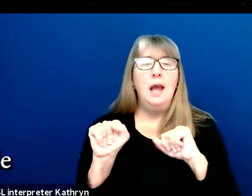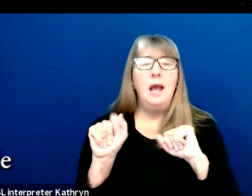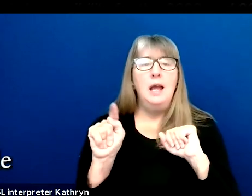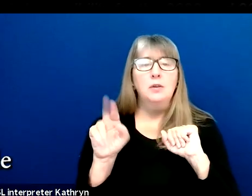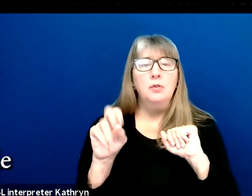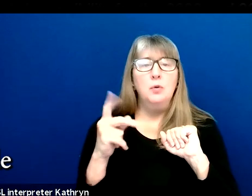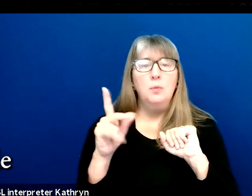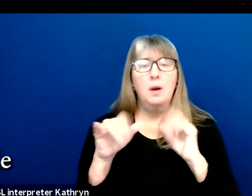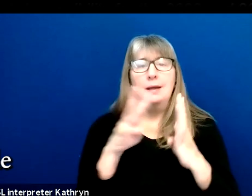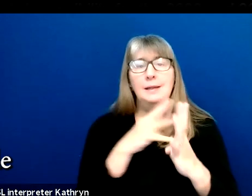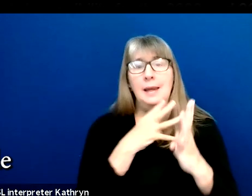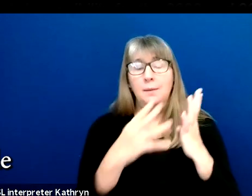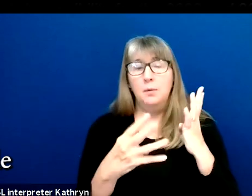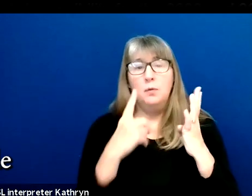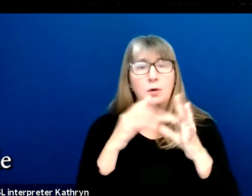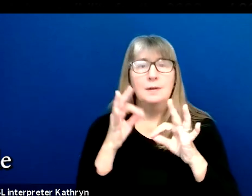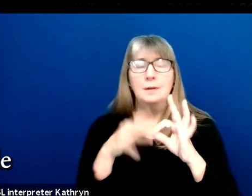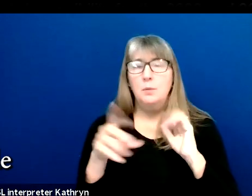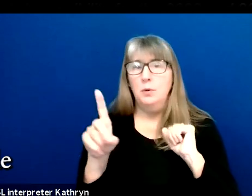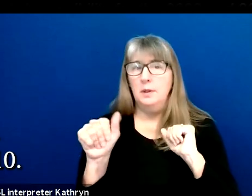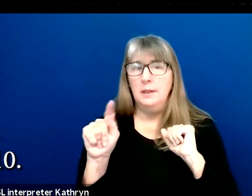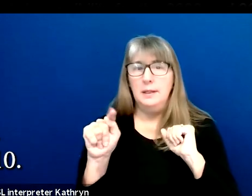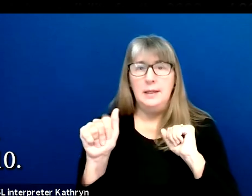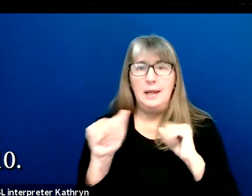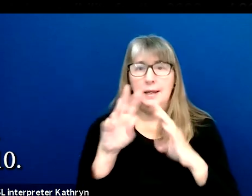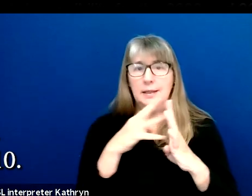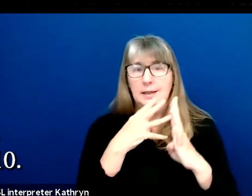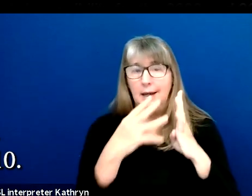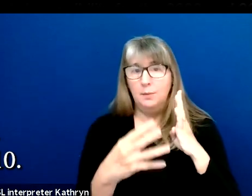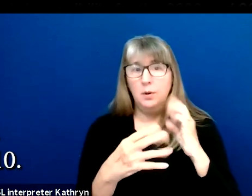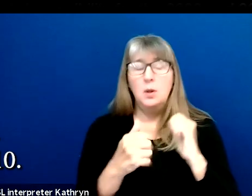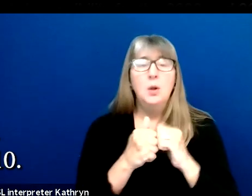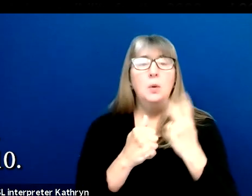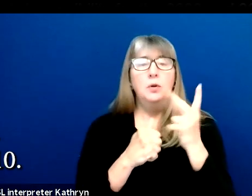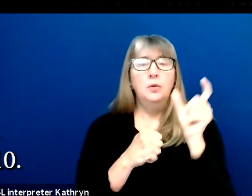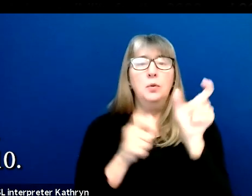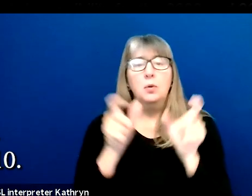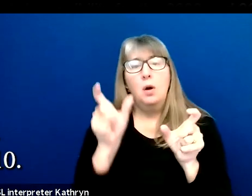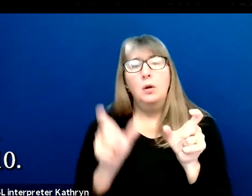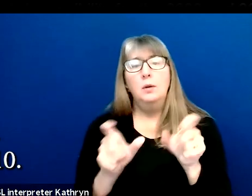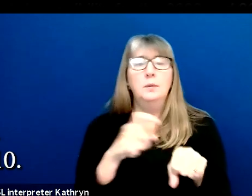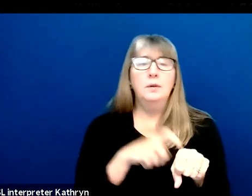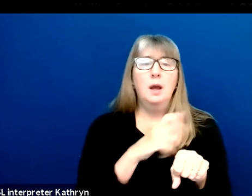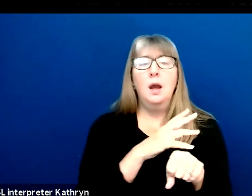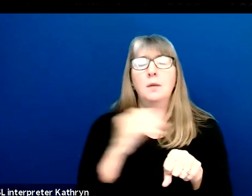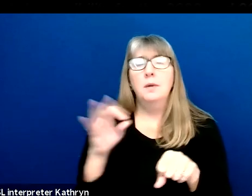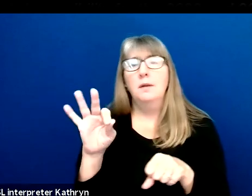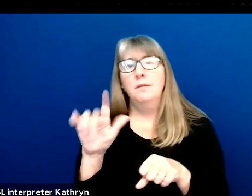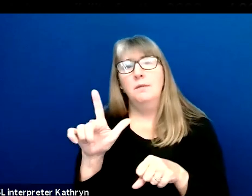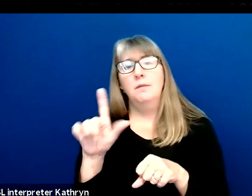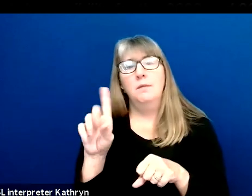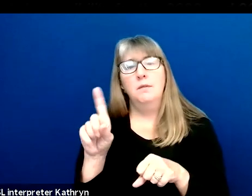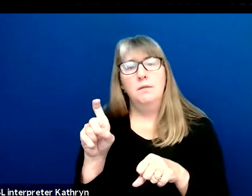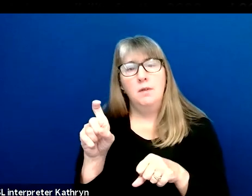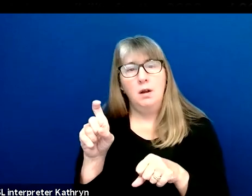create a simple data table that has 2 columns, time and flux, both containing the numbers 0 to 10. So a very